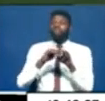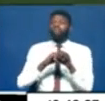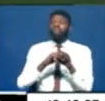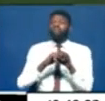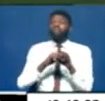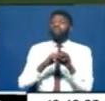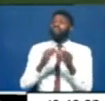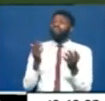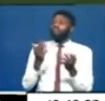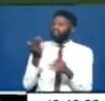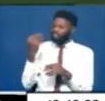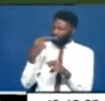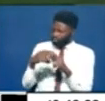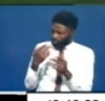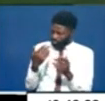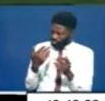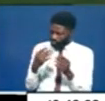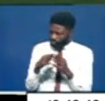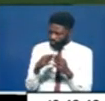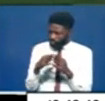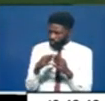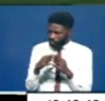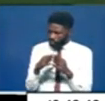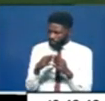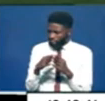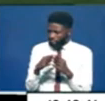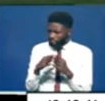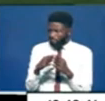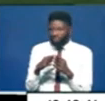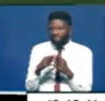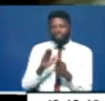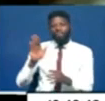what was it called, in, there was this Ruto party.